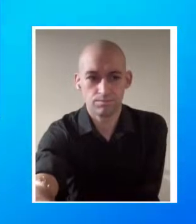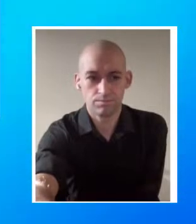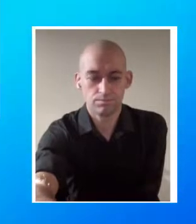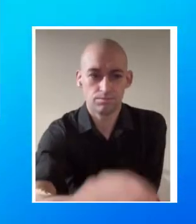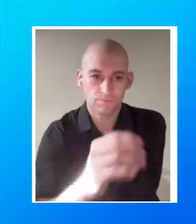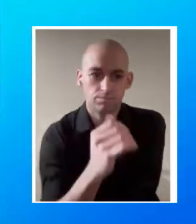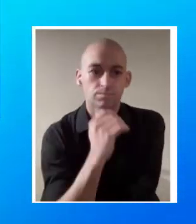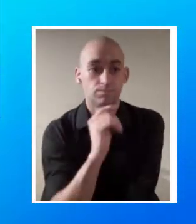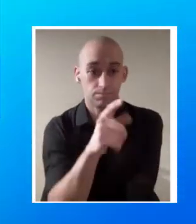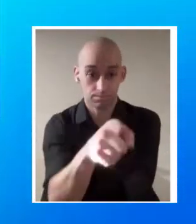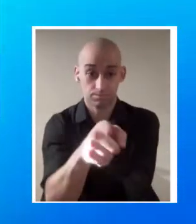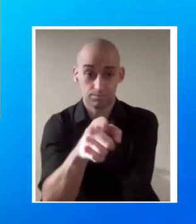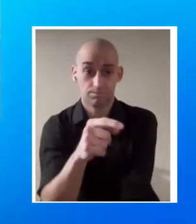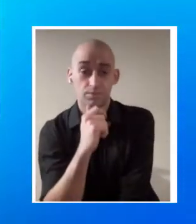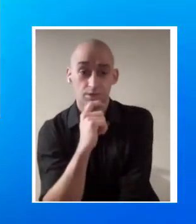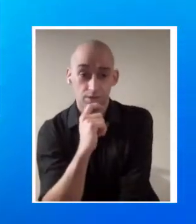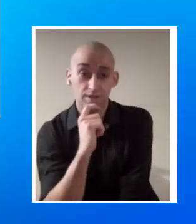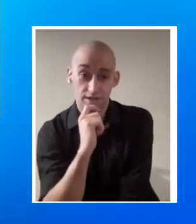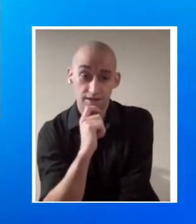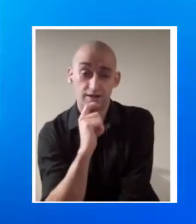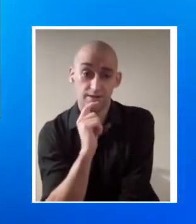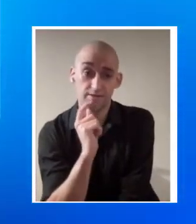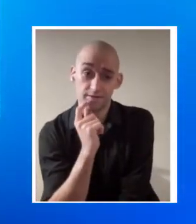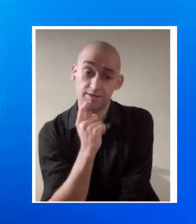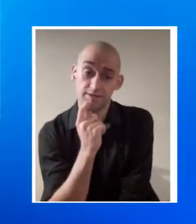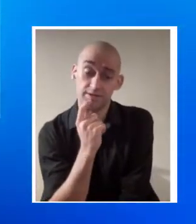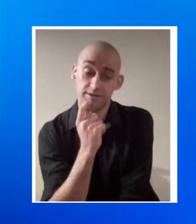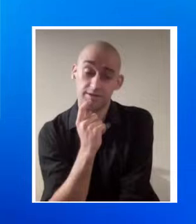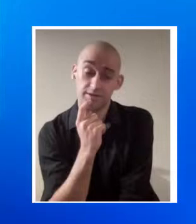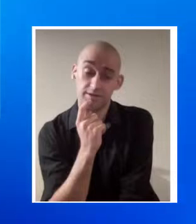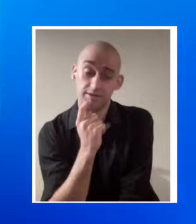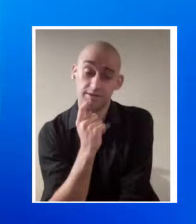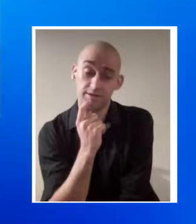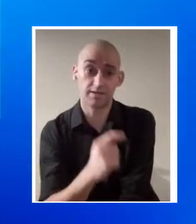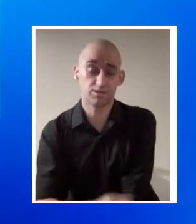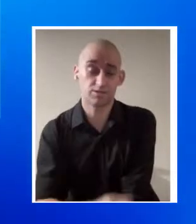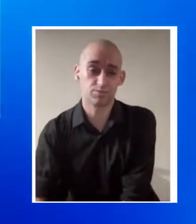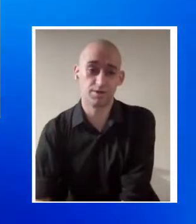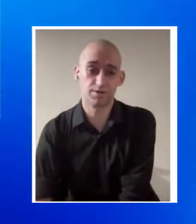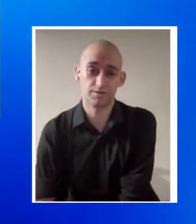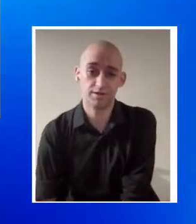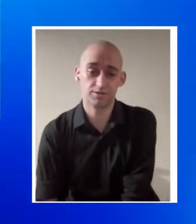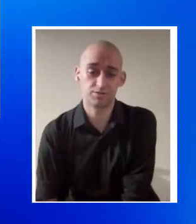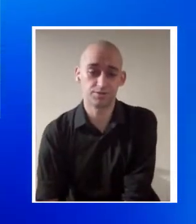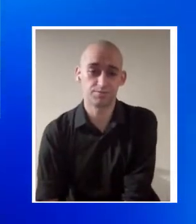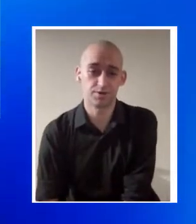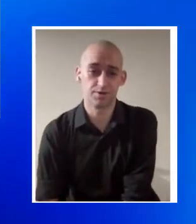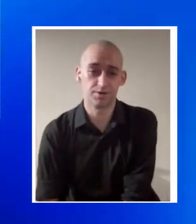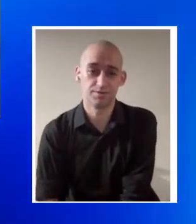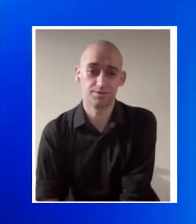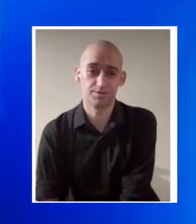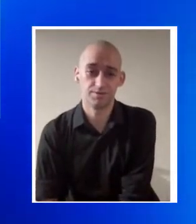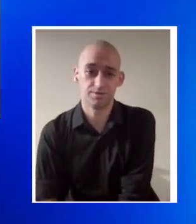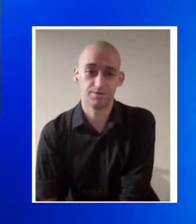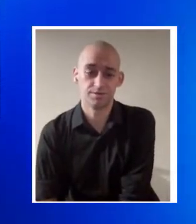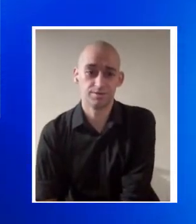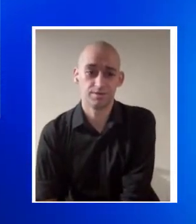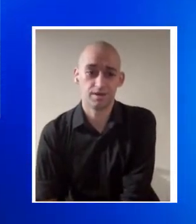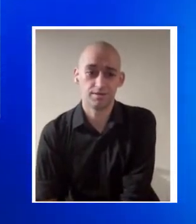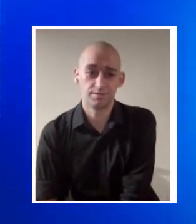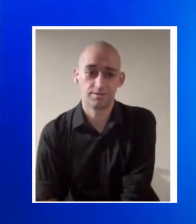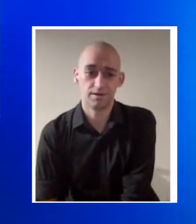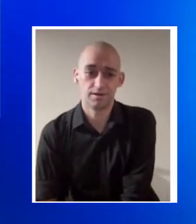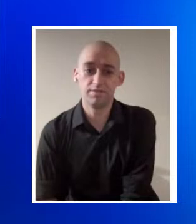28,533, you could say about $28,500. Yeah, that's. Oh, I could do that. Yeah, I can just like